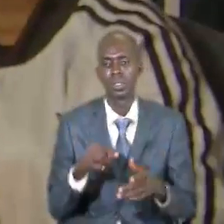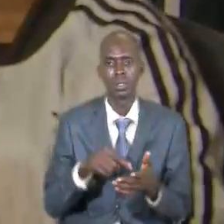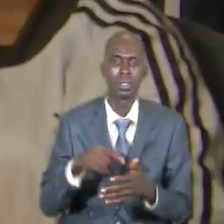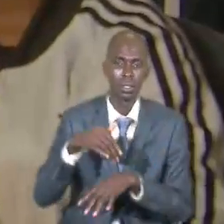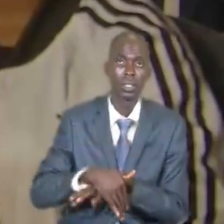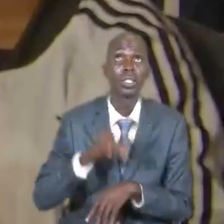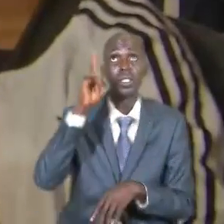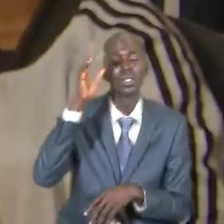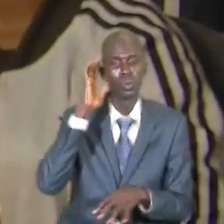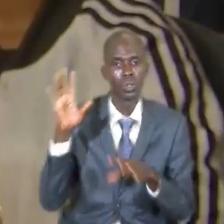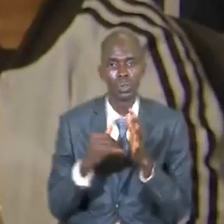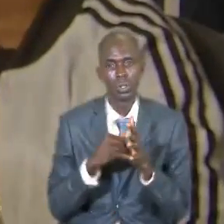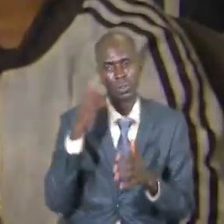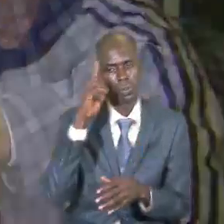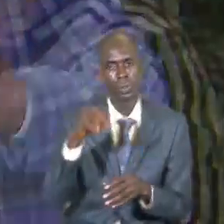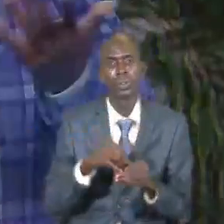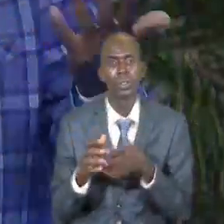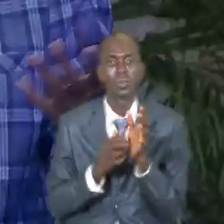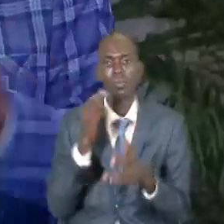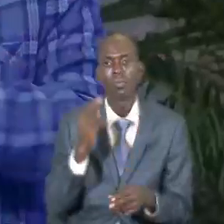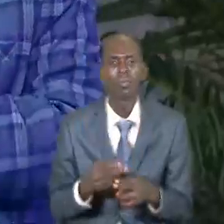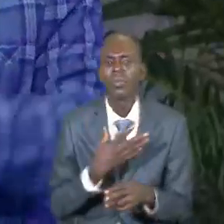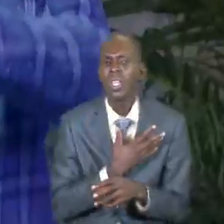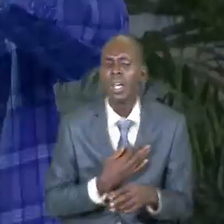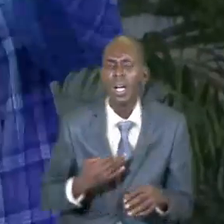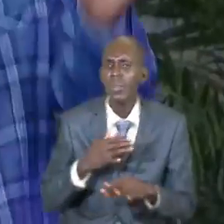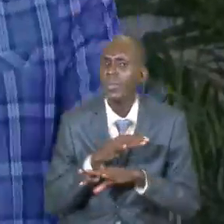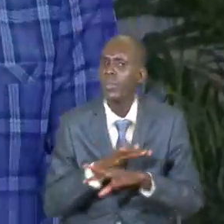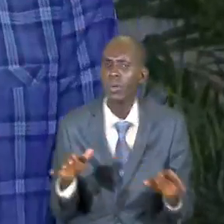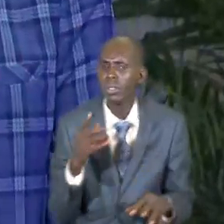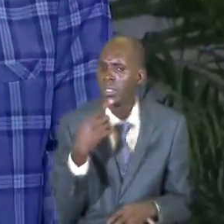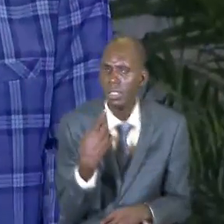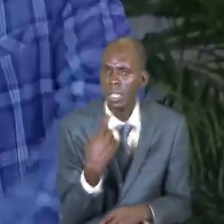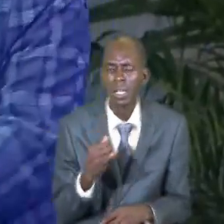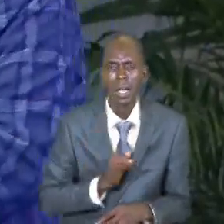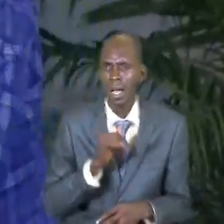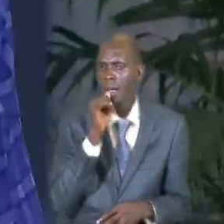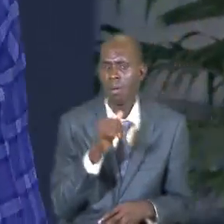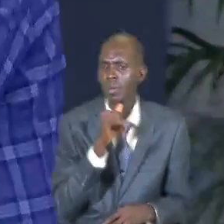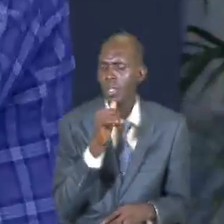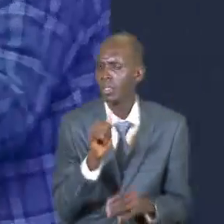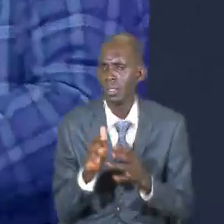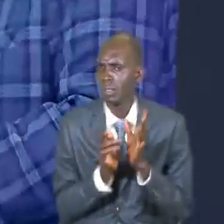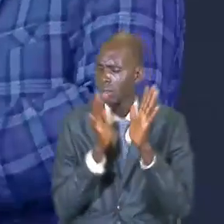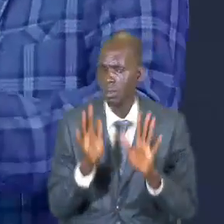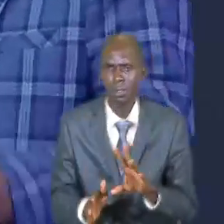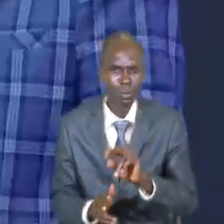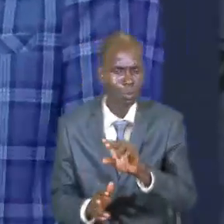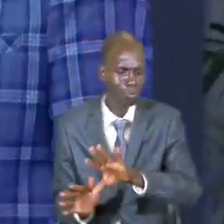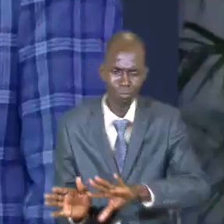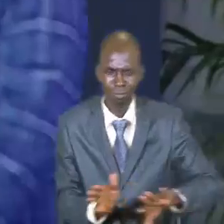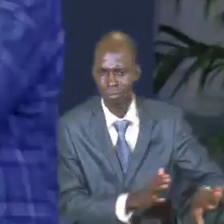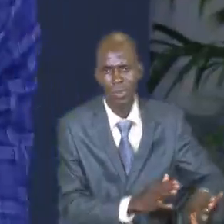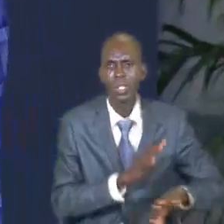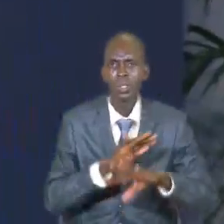And don't say, I am not a Christian. We're not talking about that. Don't say, I'm not religious. We're not